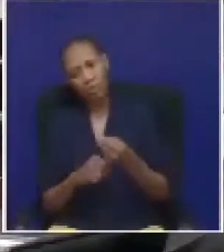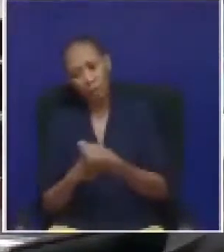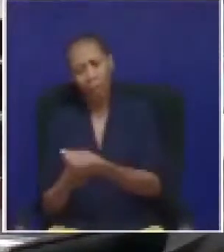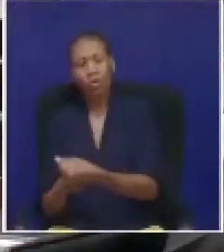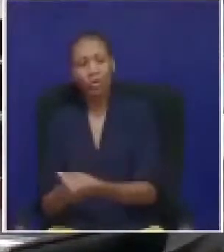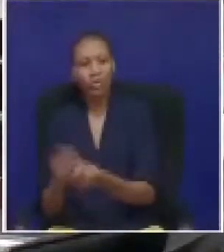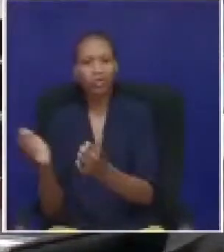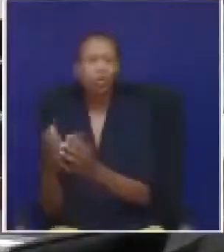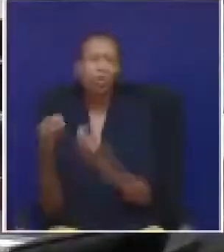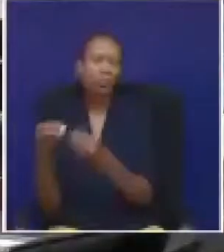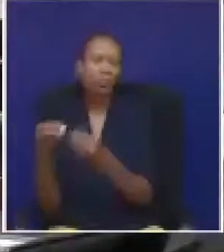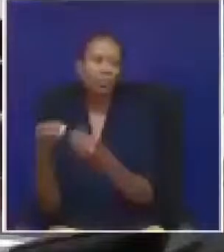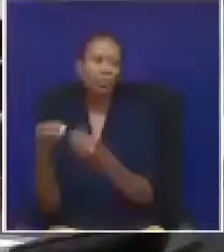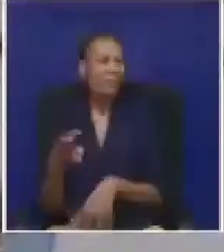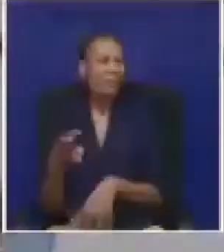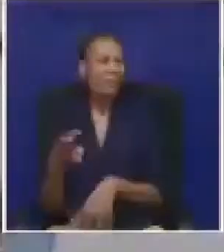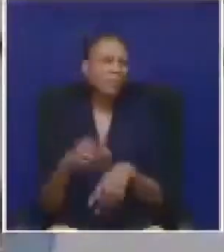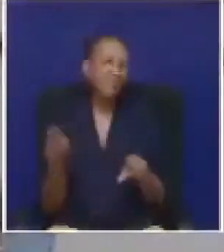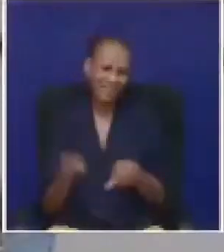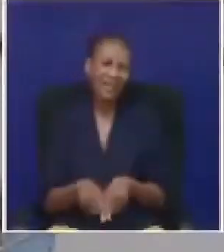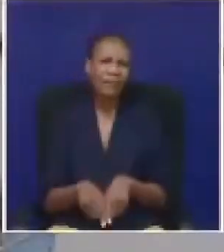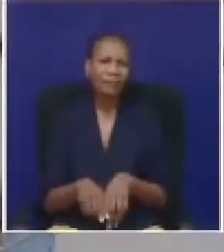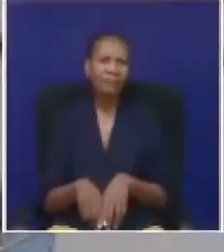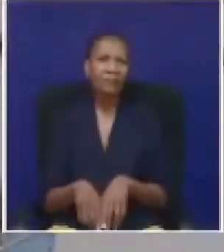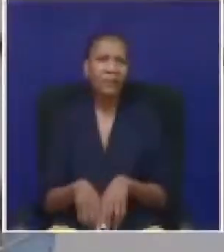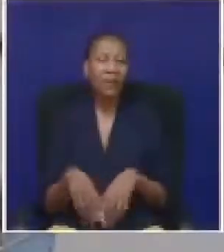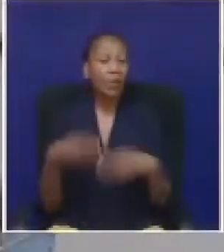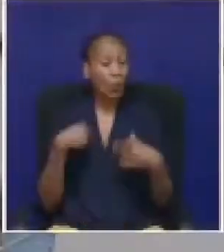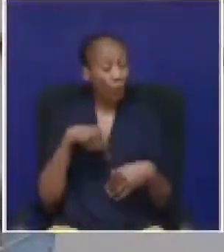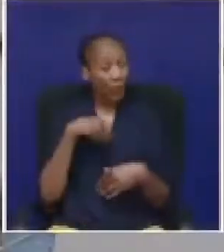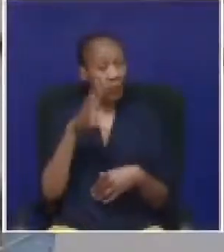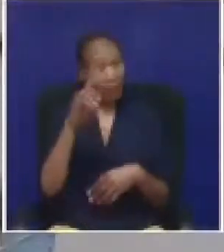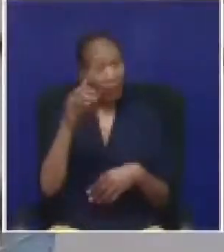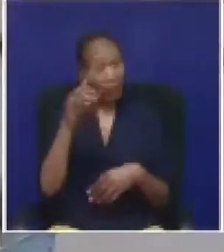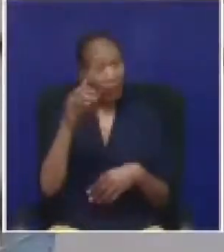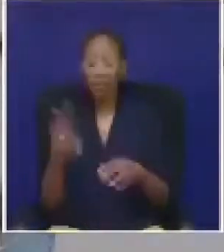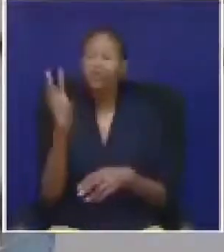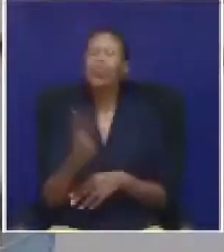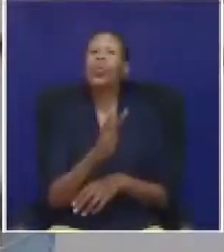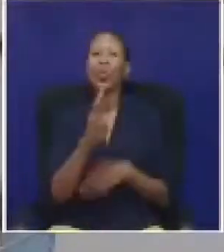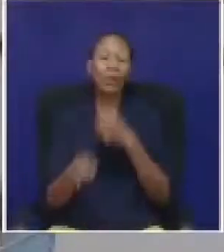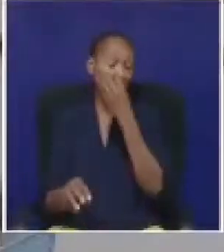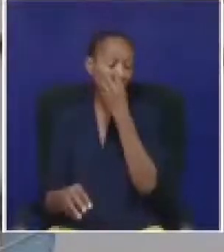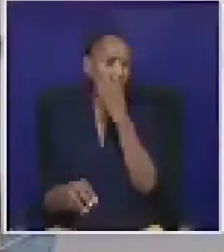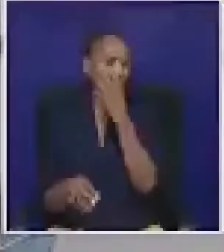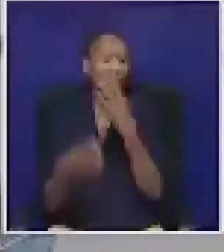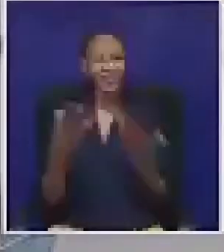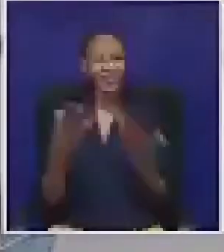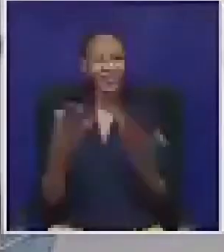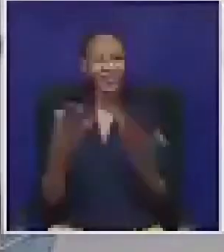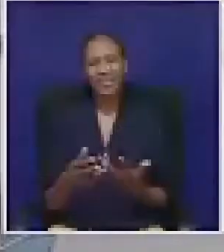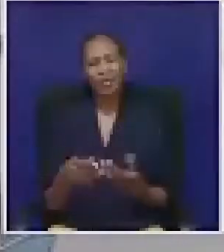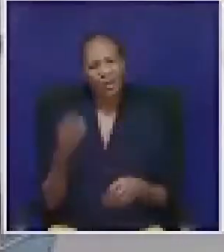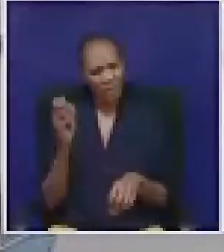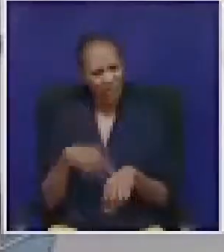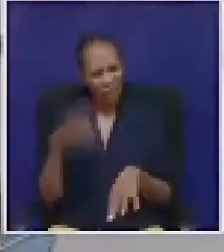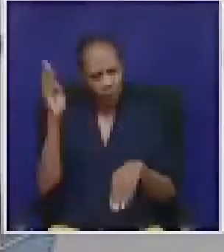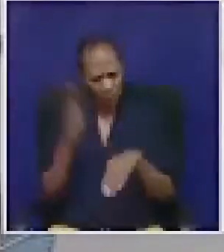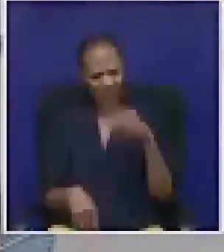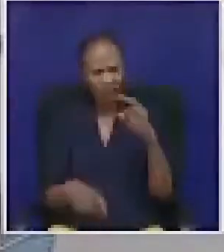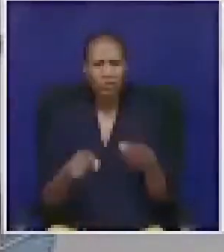by the very same problems the DA has warned about: cadre deployment, bureaucracy, and the lack of consequence management